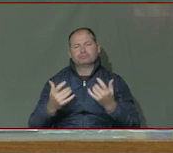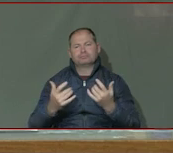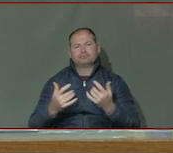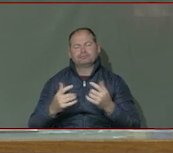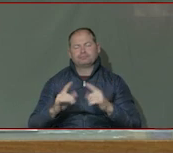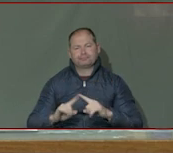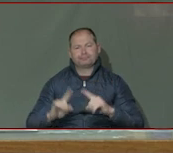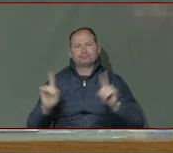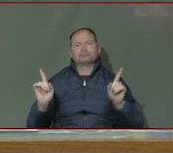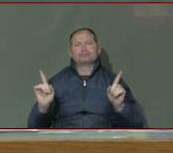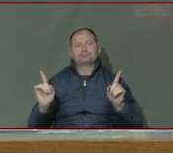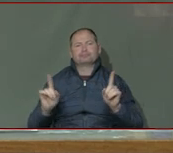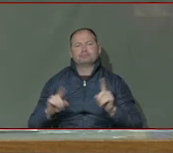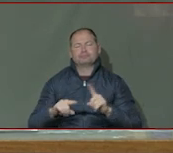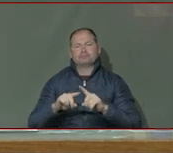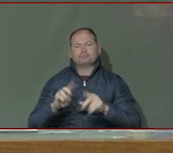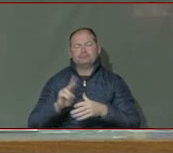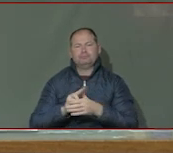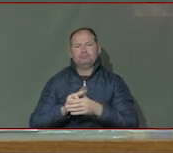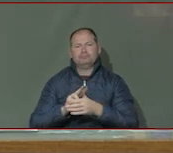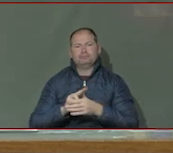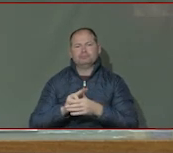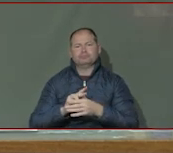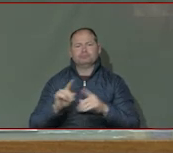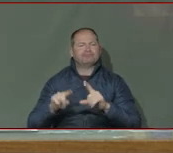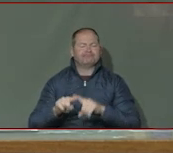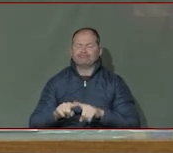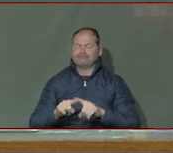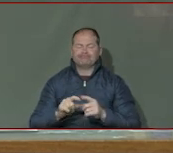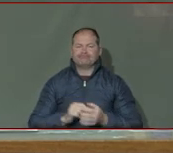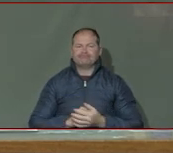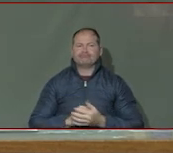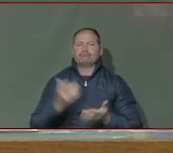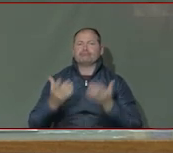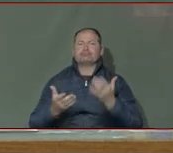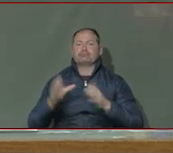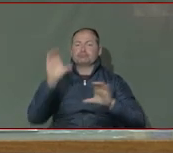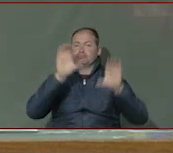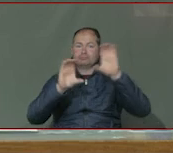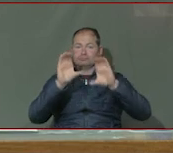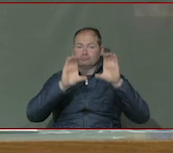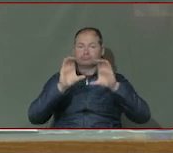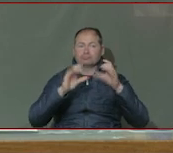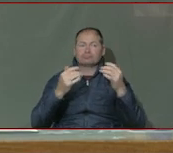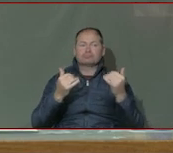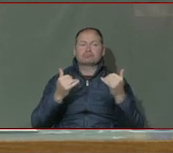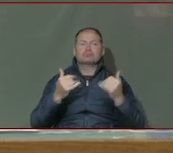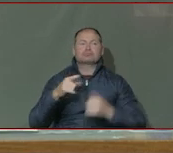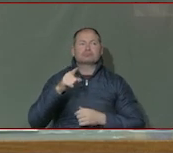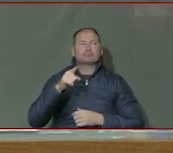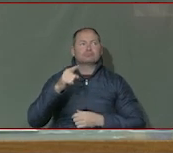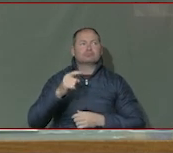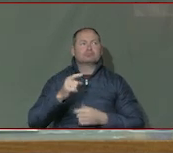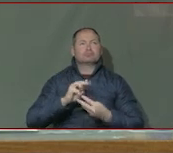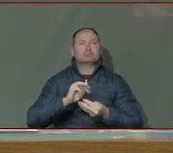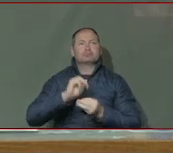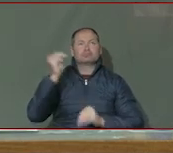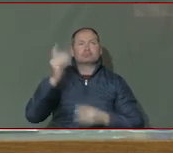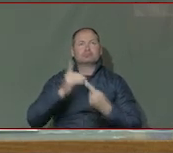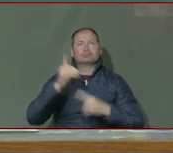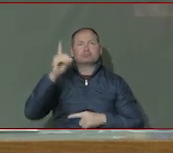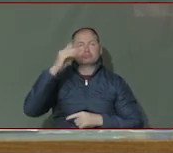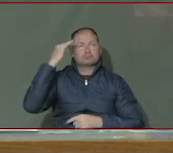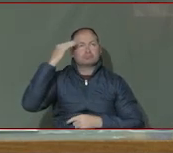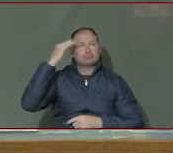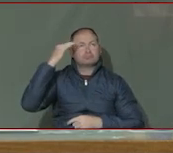between when you do a certain investigation in science, like let's say you do your thesis for your master's degree,